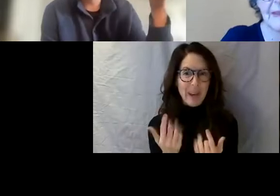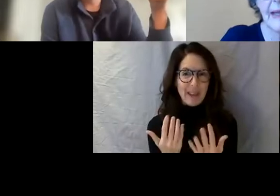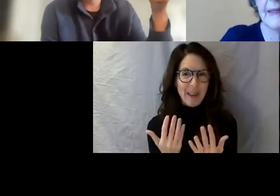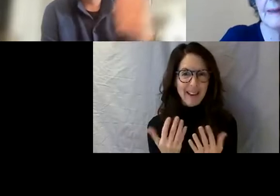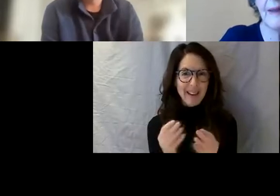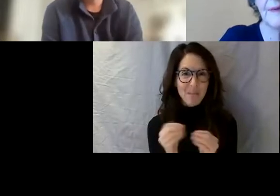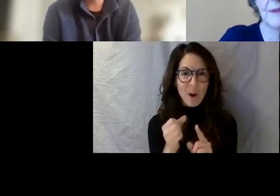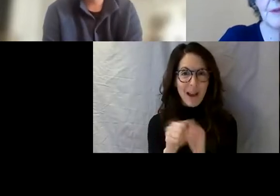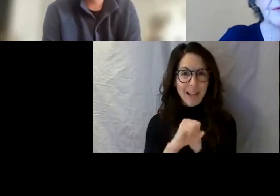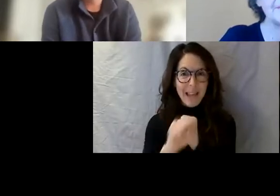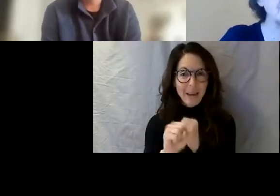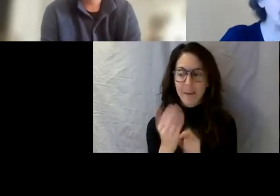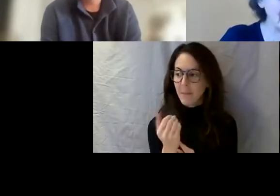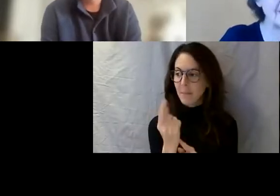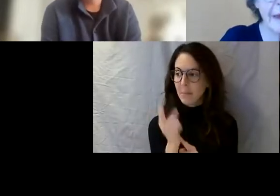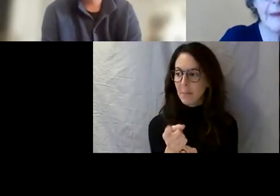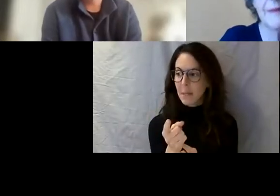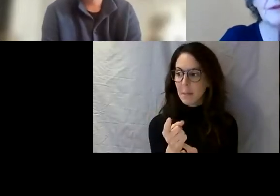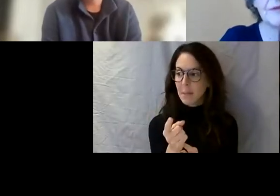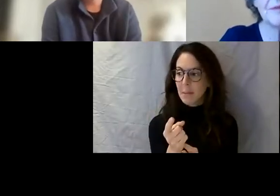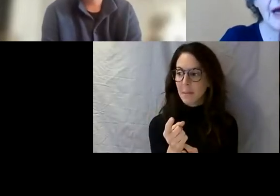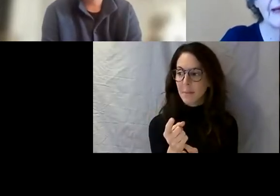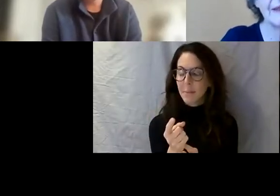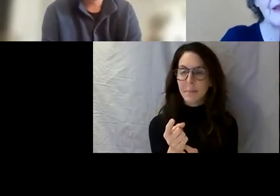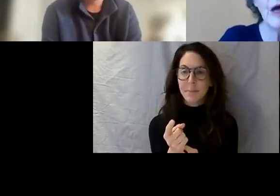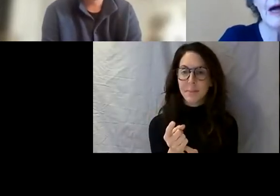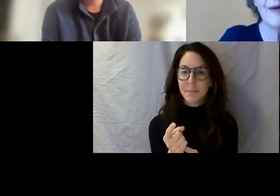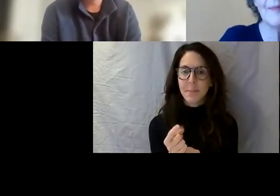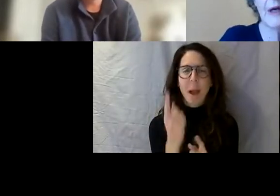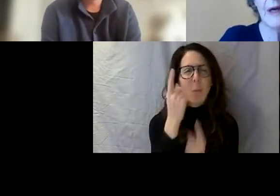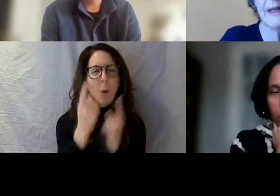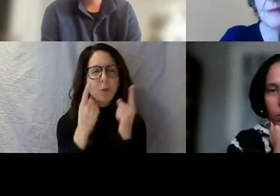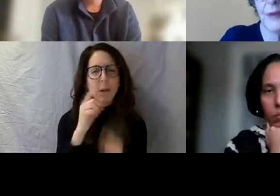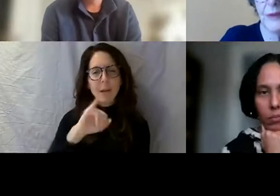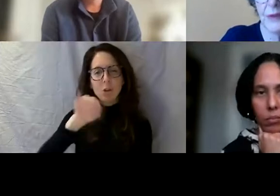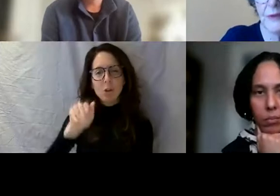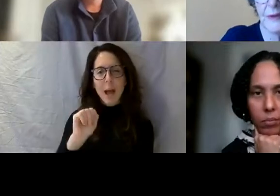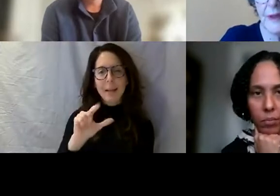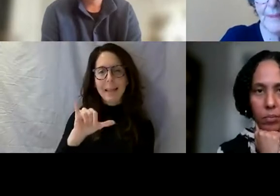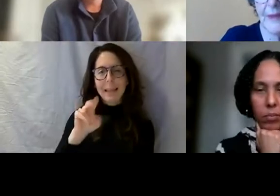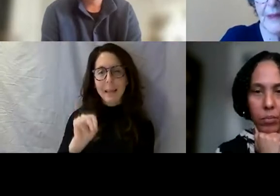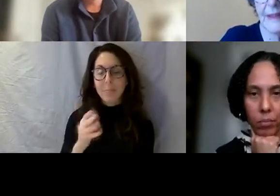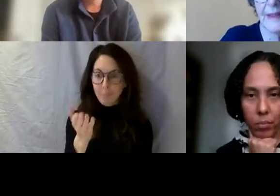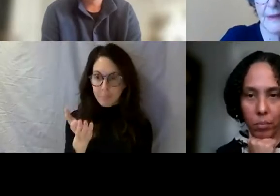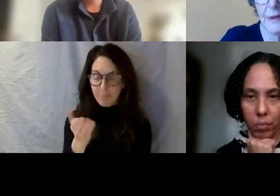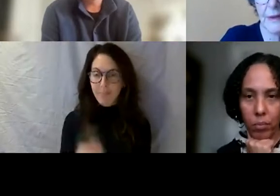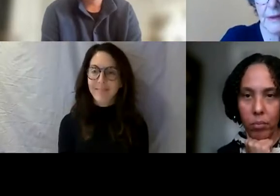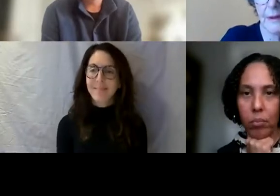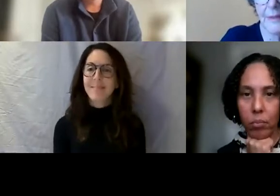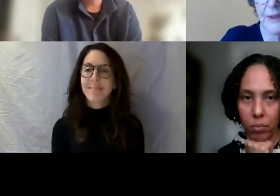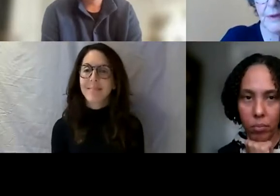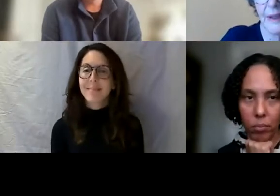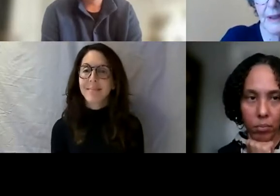minutes, and I'd love to know from, I'd love to know from Jacqueline what kinds of questions and ideas